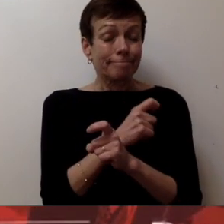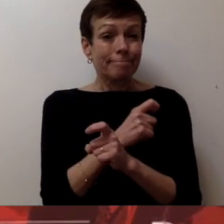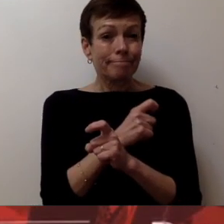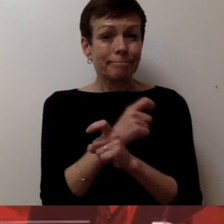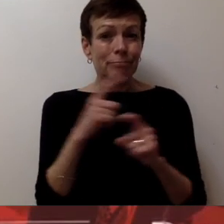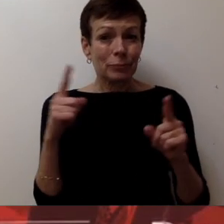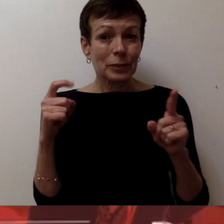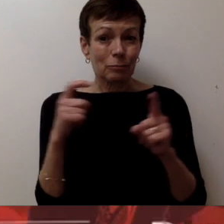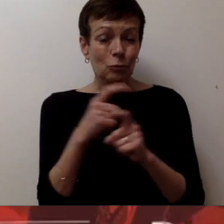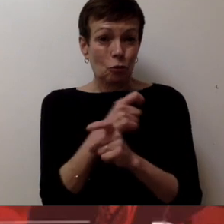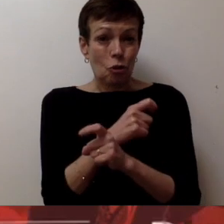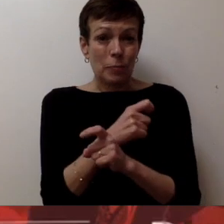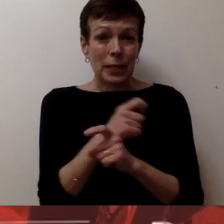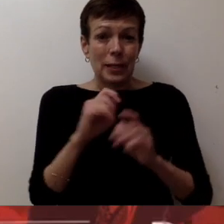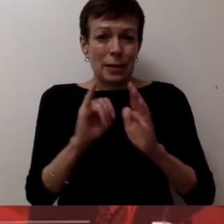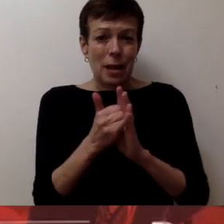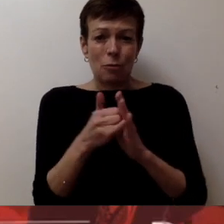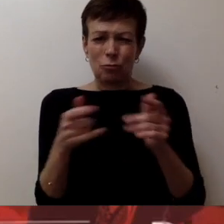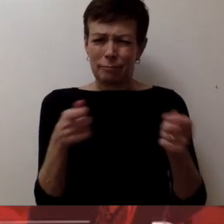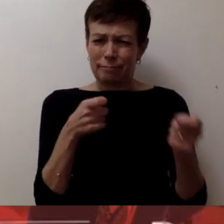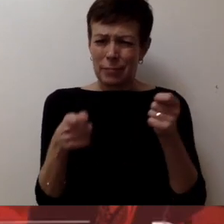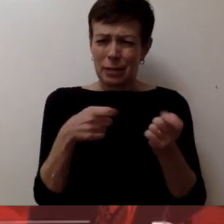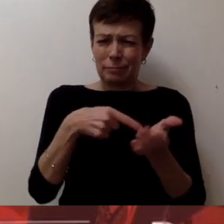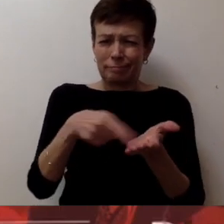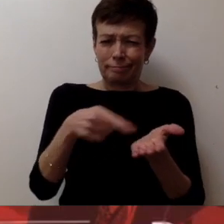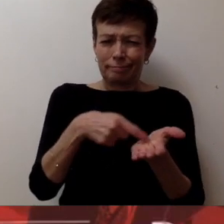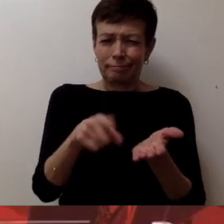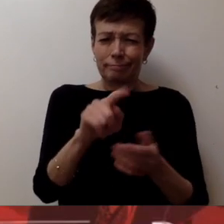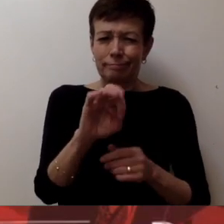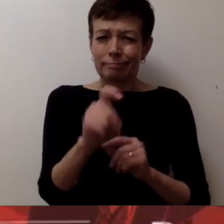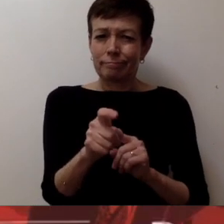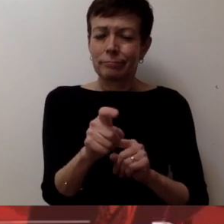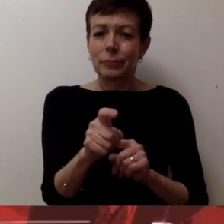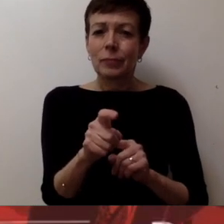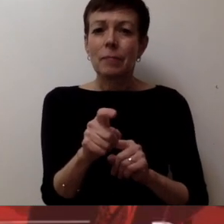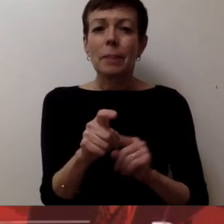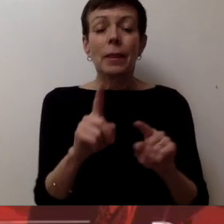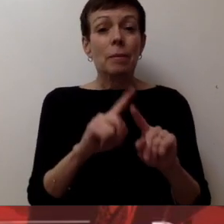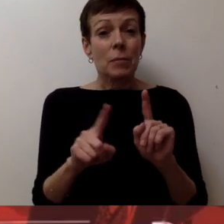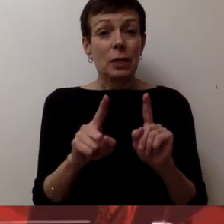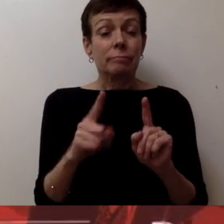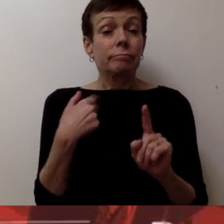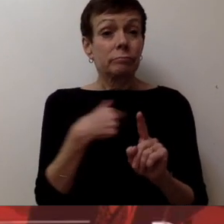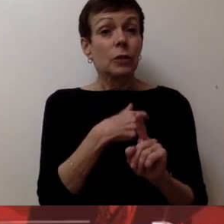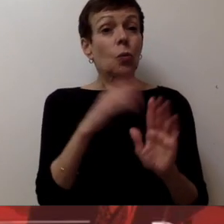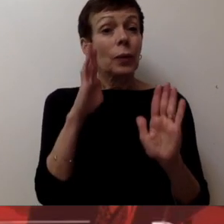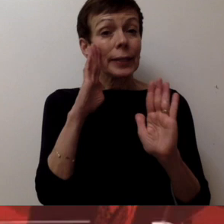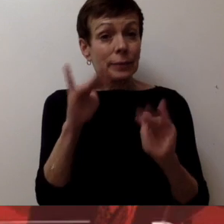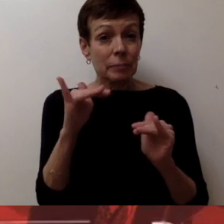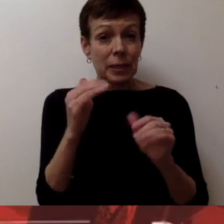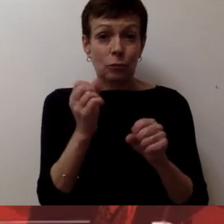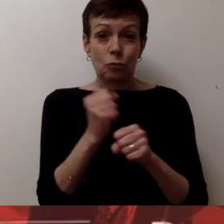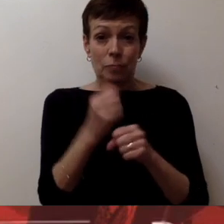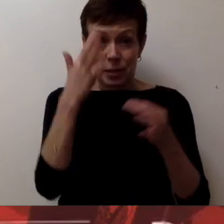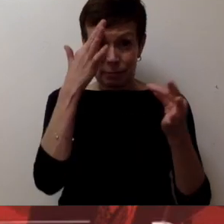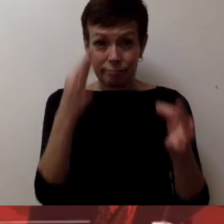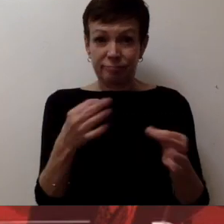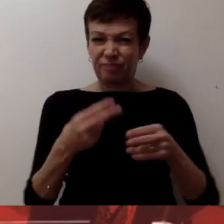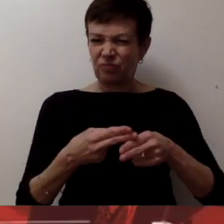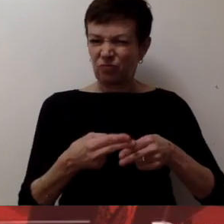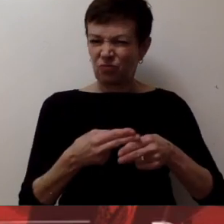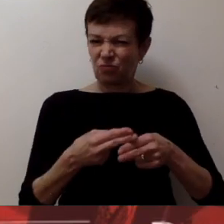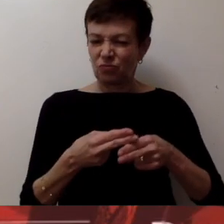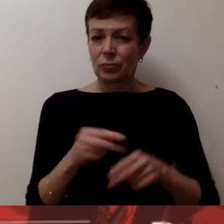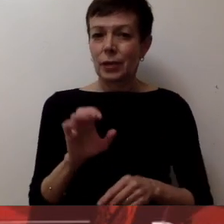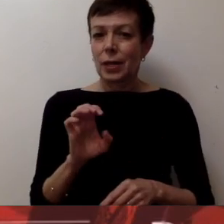administration of that program. But I will say we expect an answer on that very shortly. Our emergency operations staff